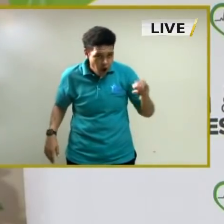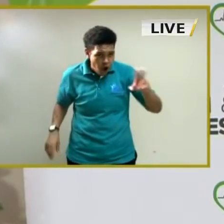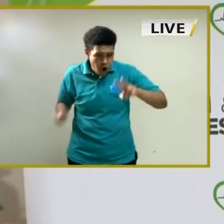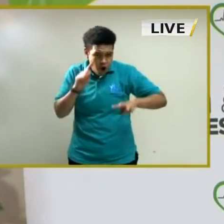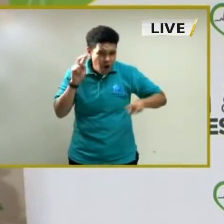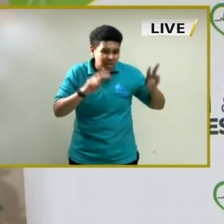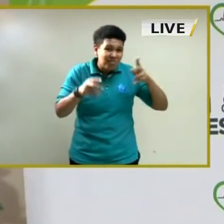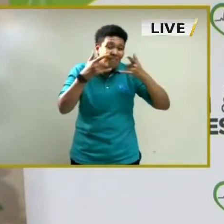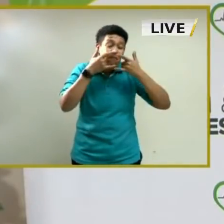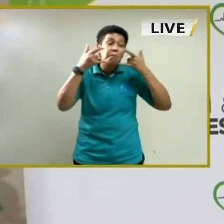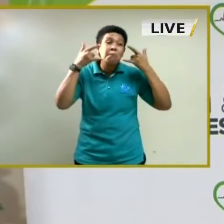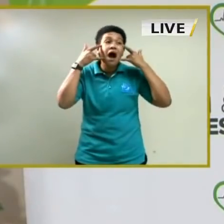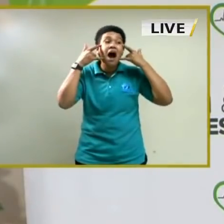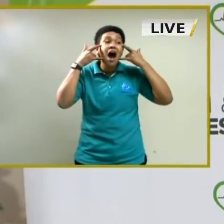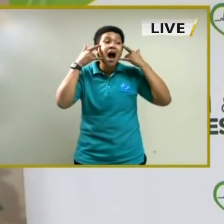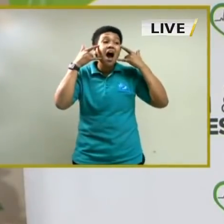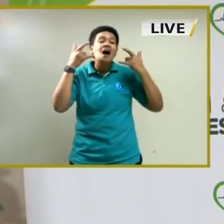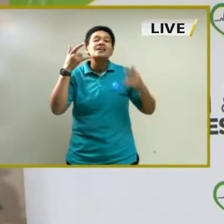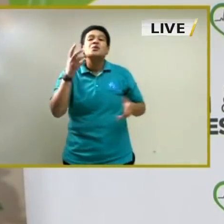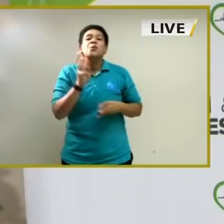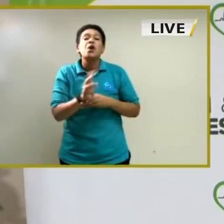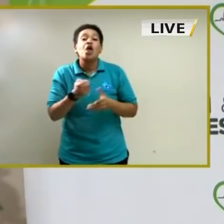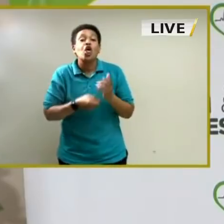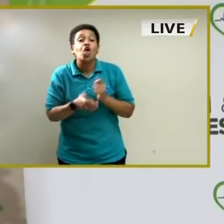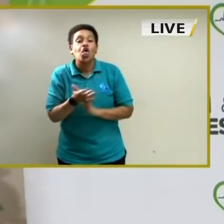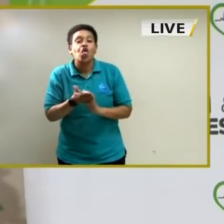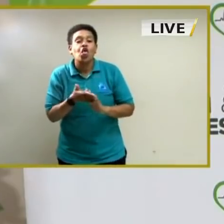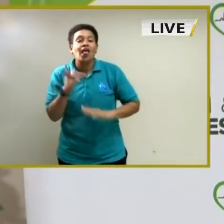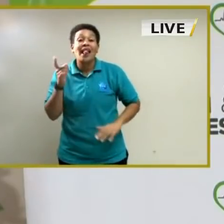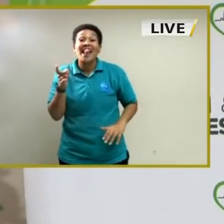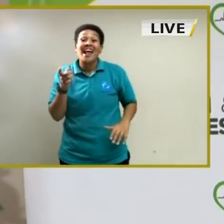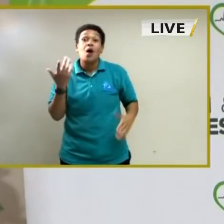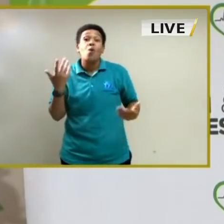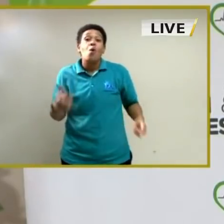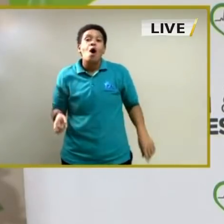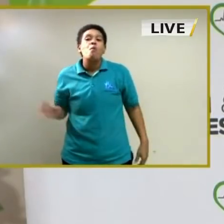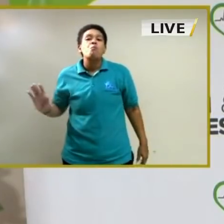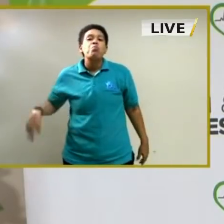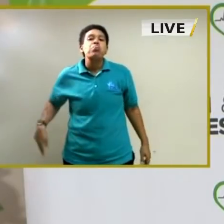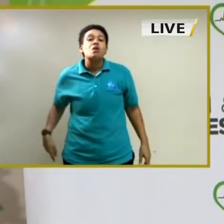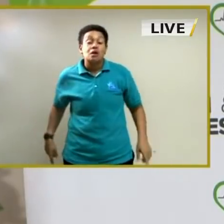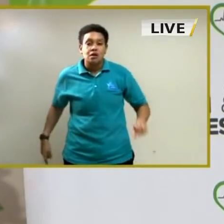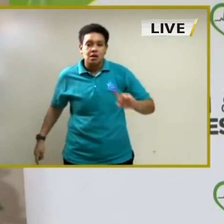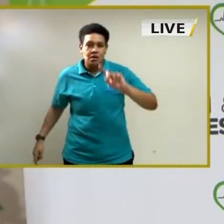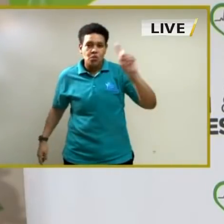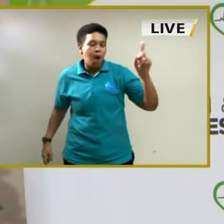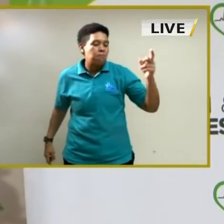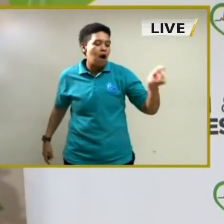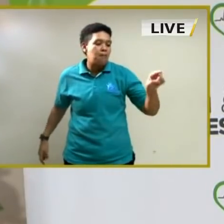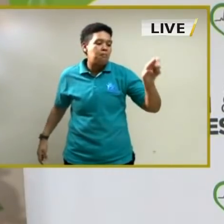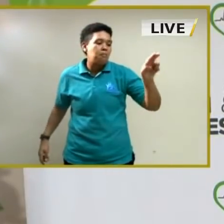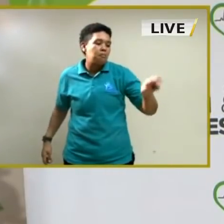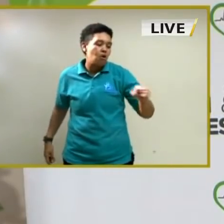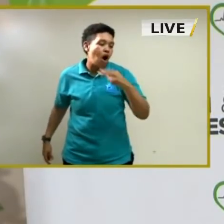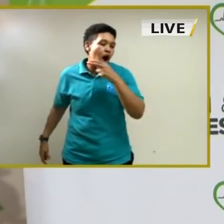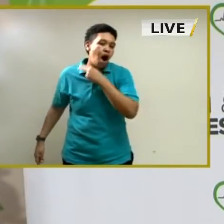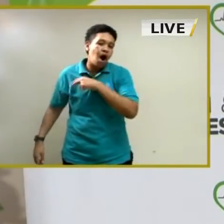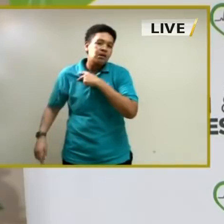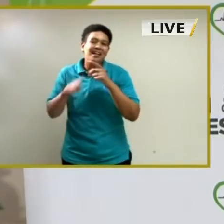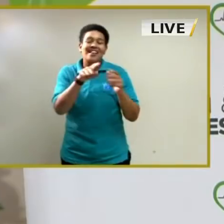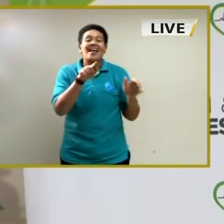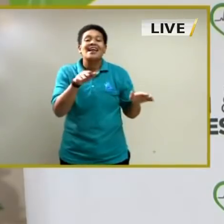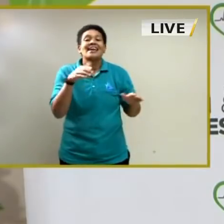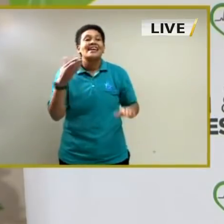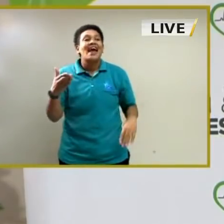the masks wearing and the protocols, and they end up in the hospital and they die. They call